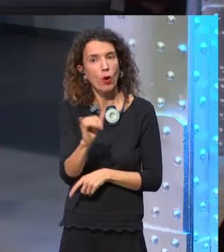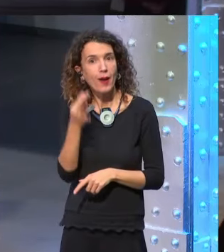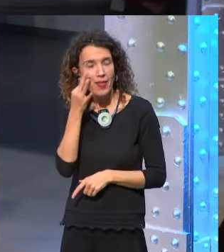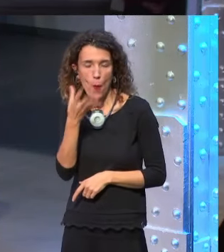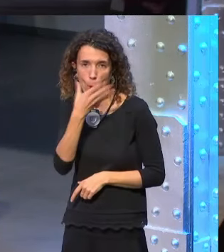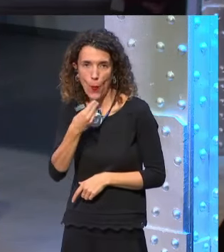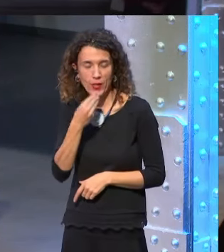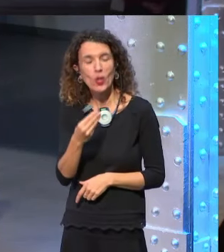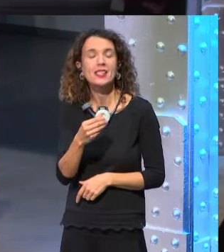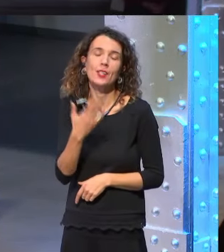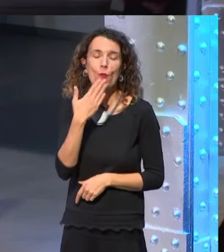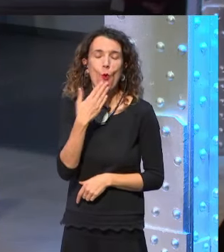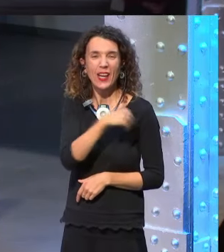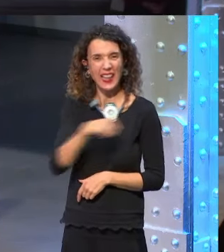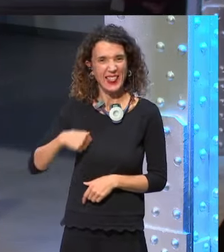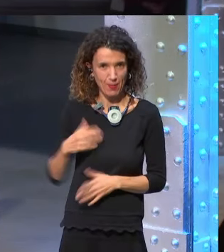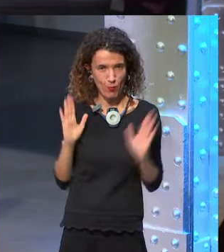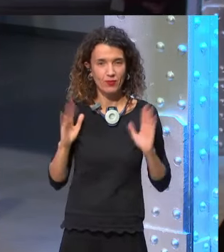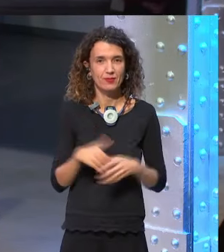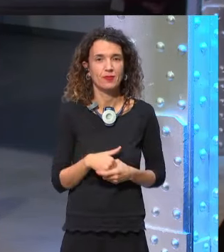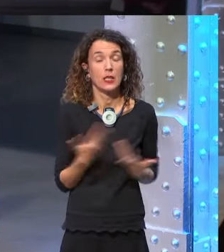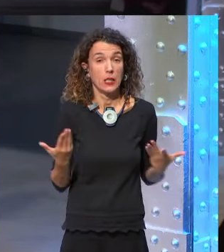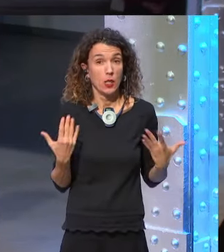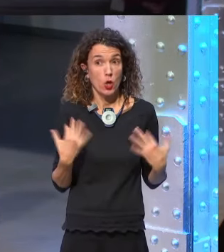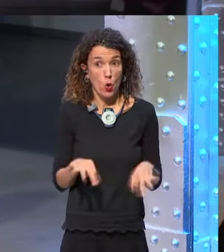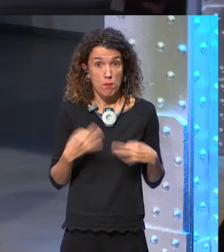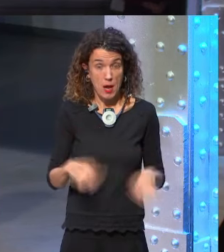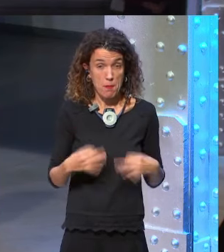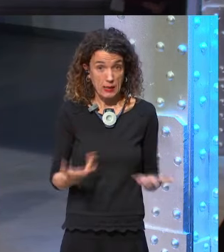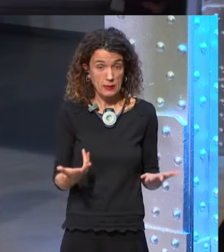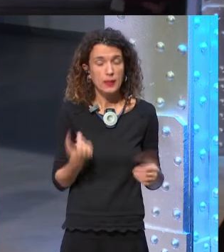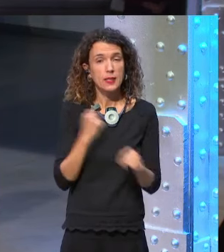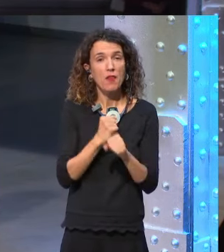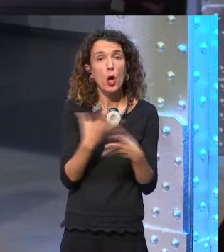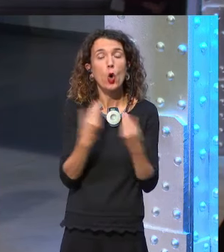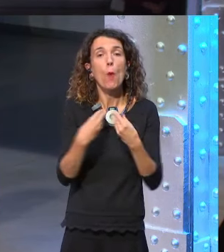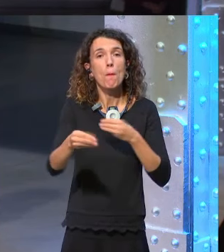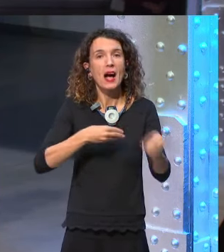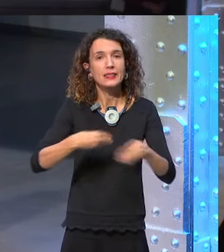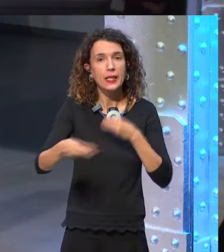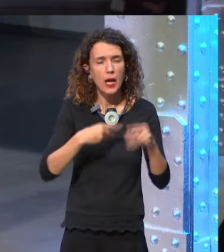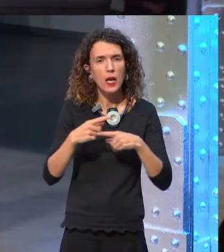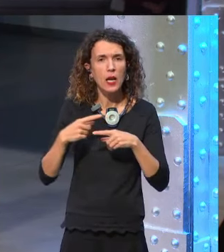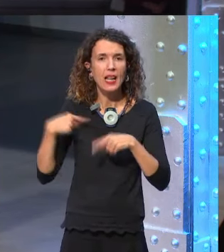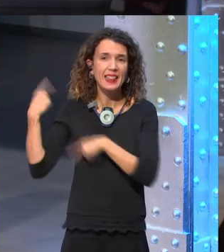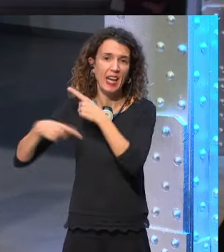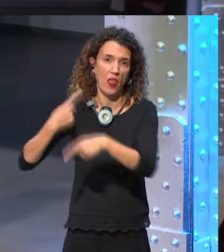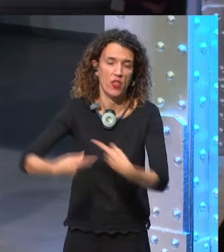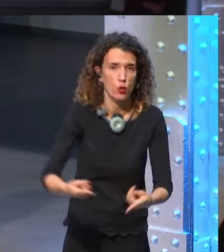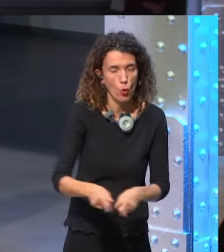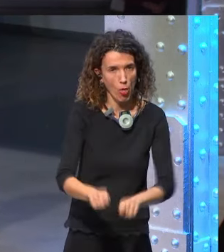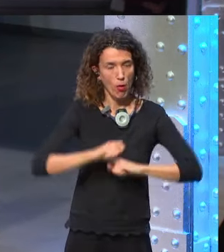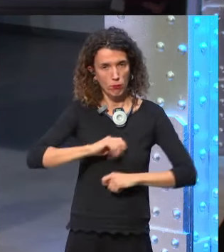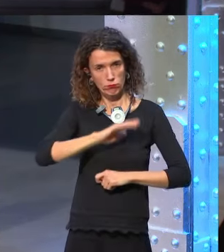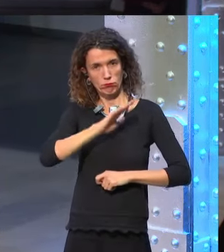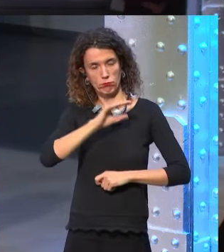Intimacy. In general, you work with very traditional materials. I find this quite striking because, you know, robots,